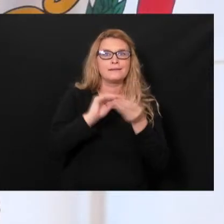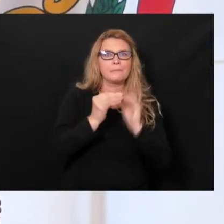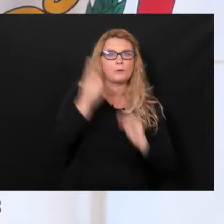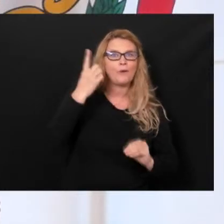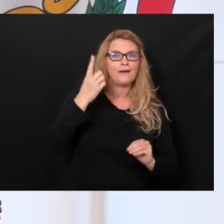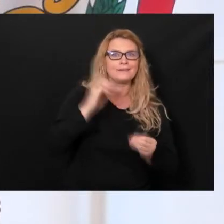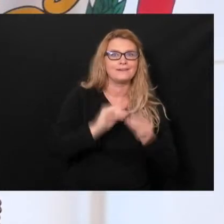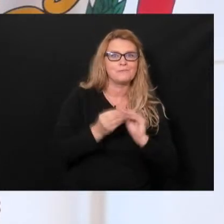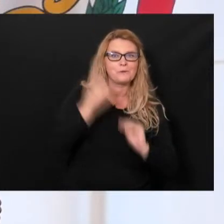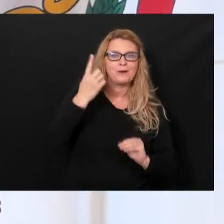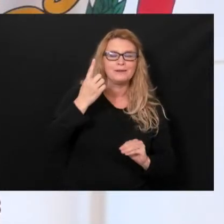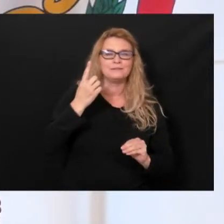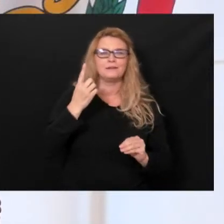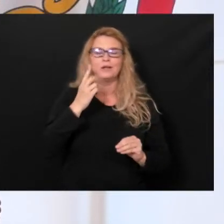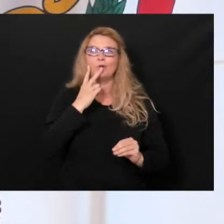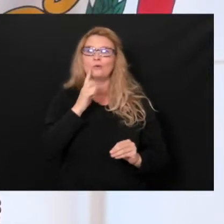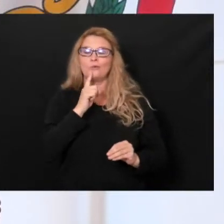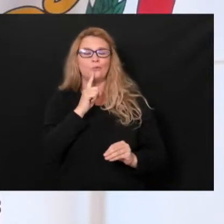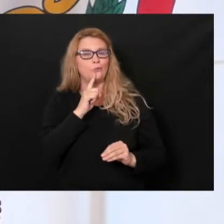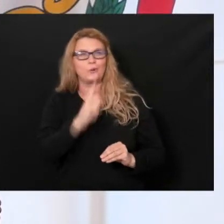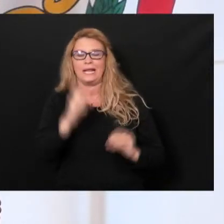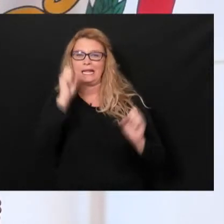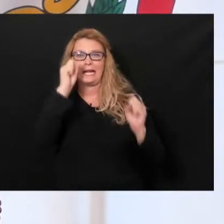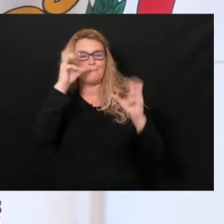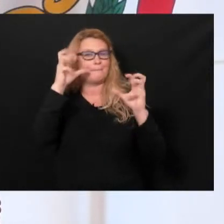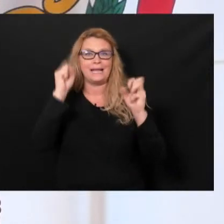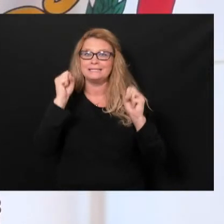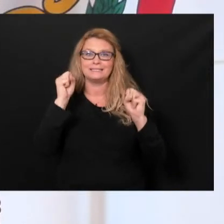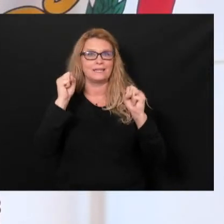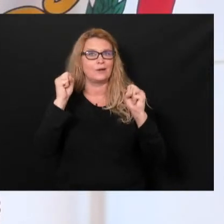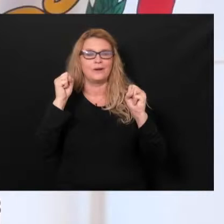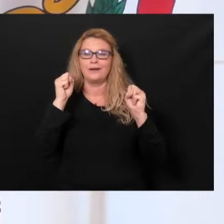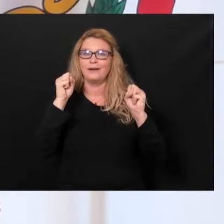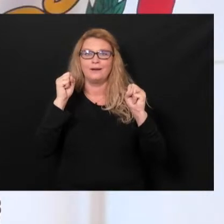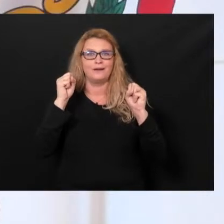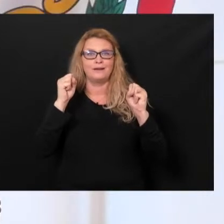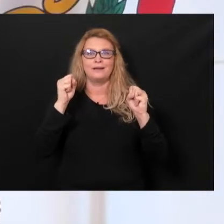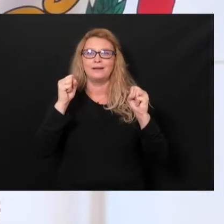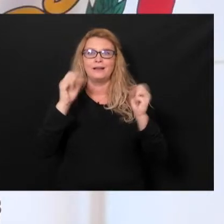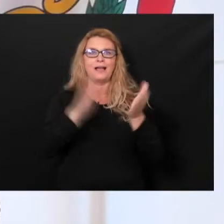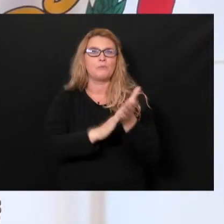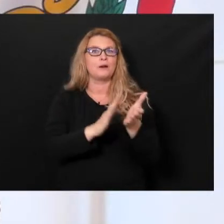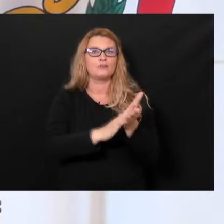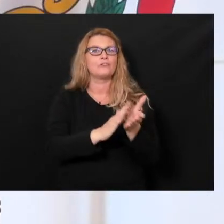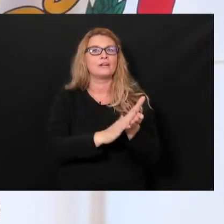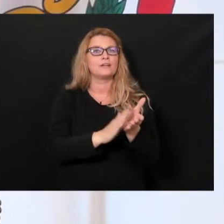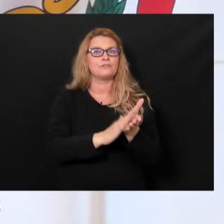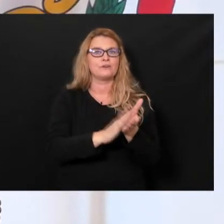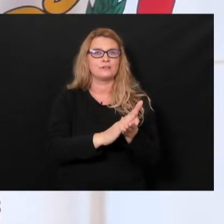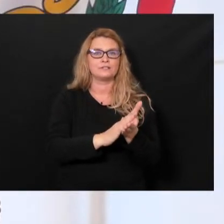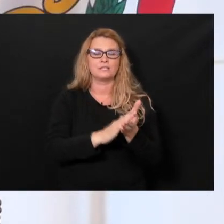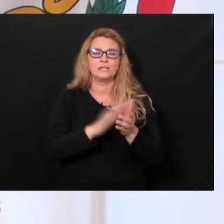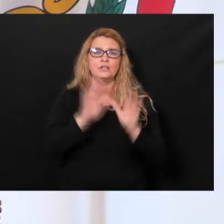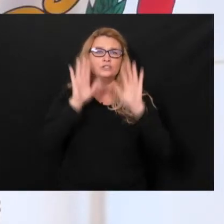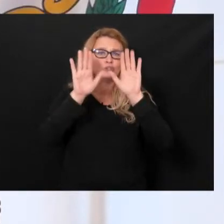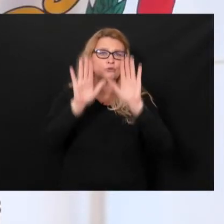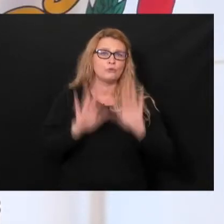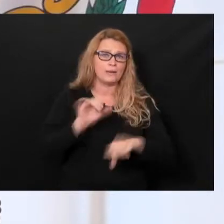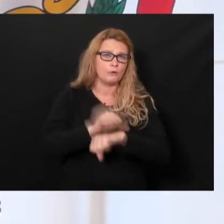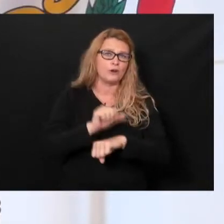it's just amazing, and my hats off to great